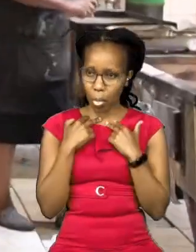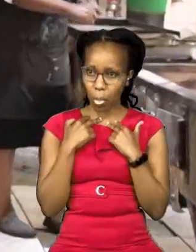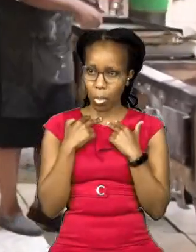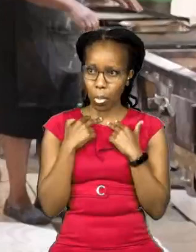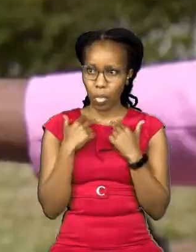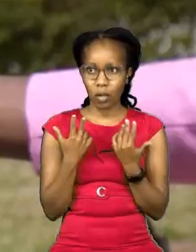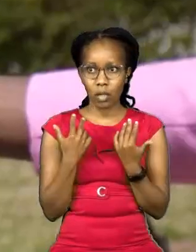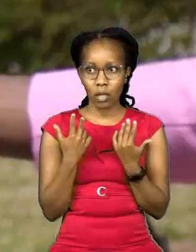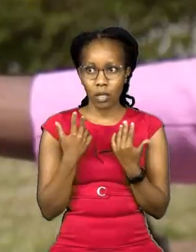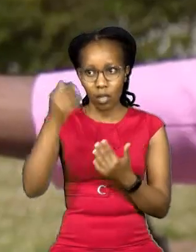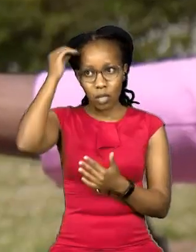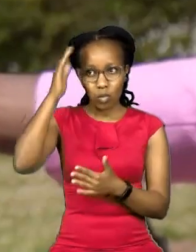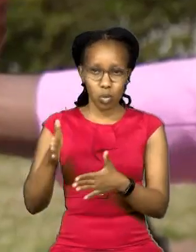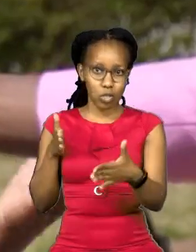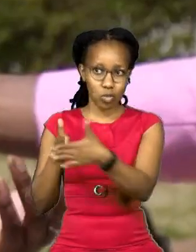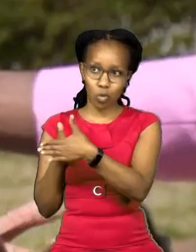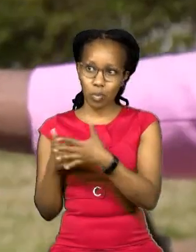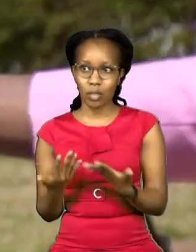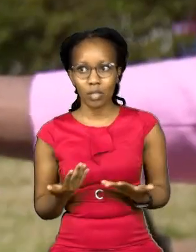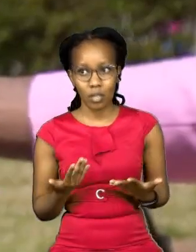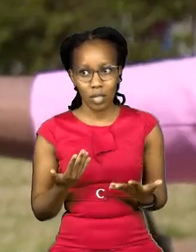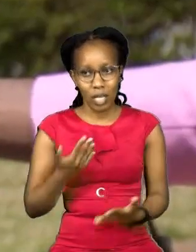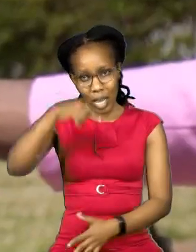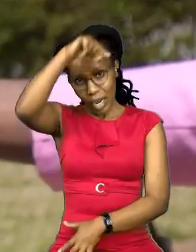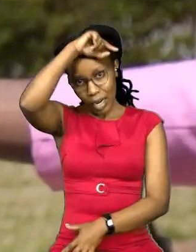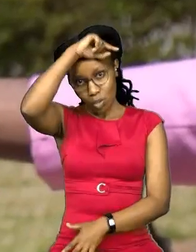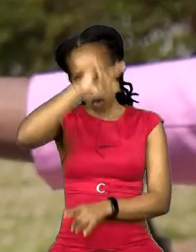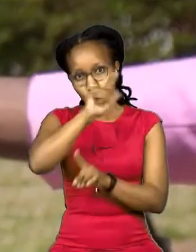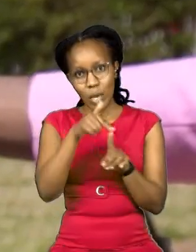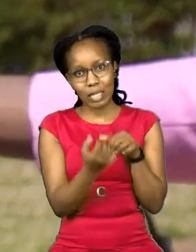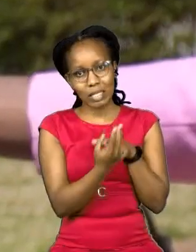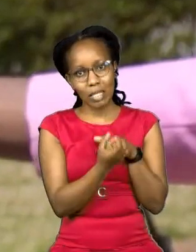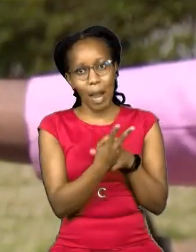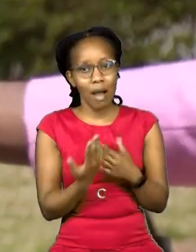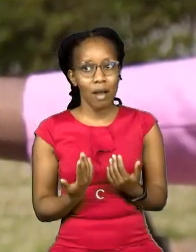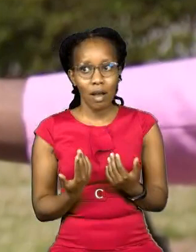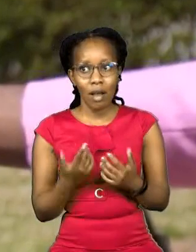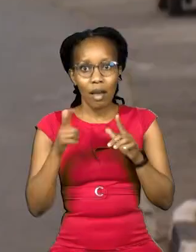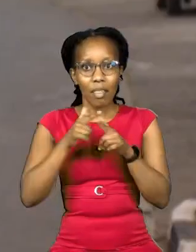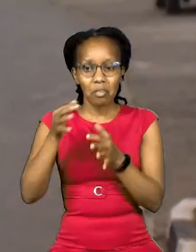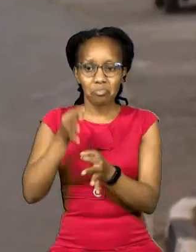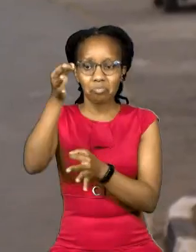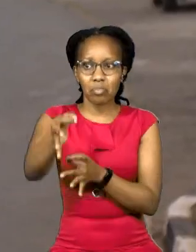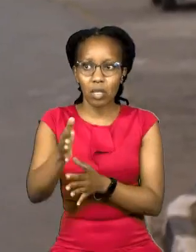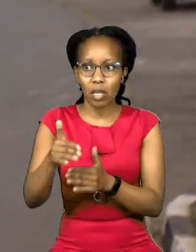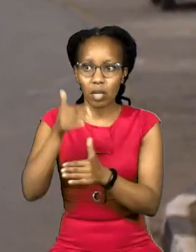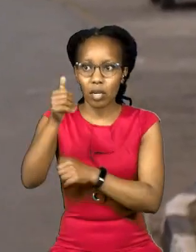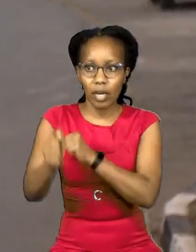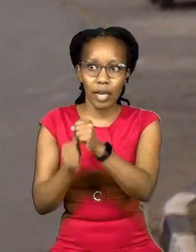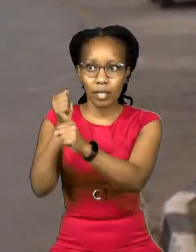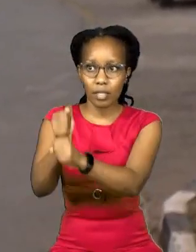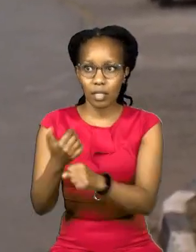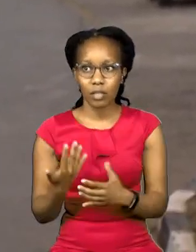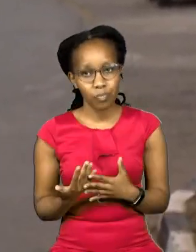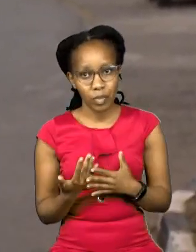studies will take. Imagine we're supposed to be graduating in December and then all of a sudden you'll be pushed up to next year. The stalemate arose from